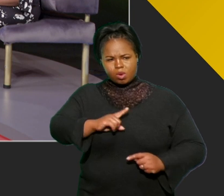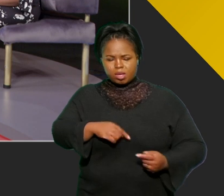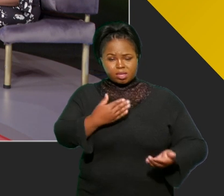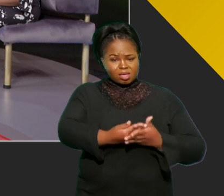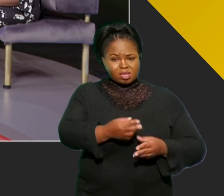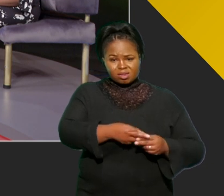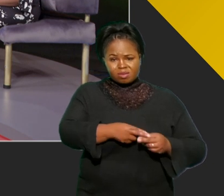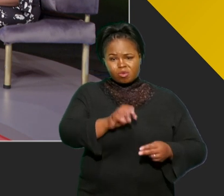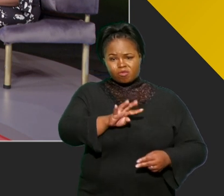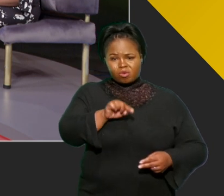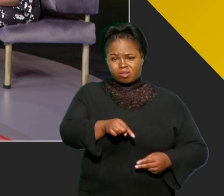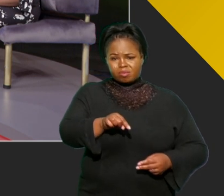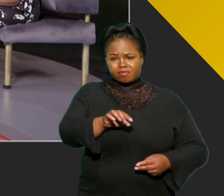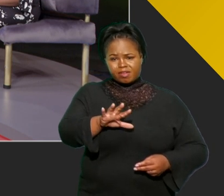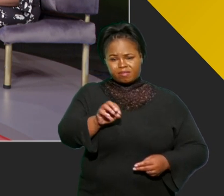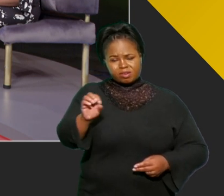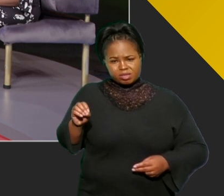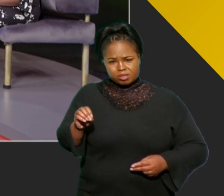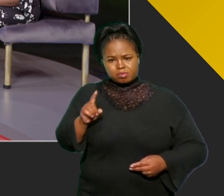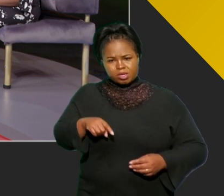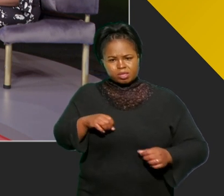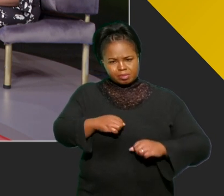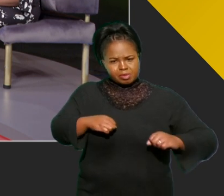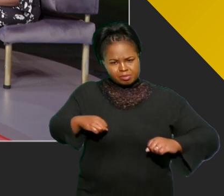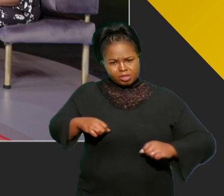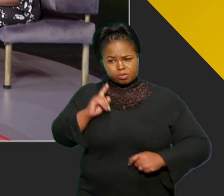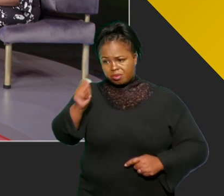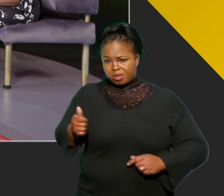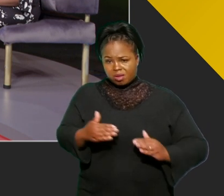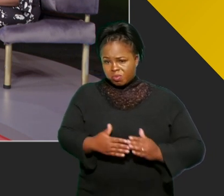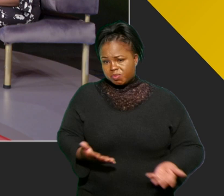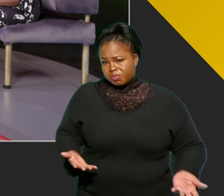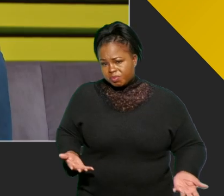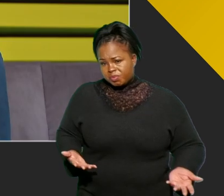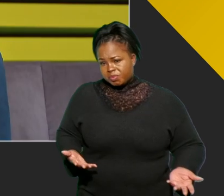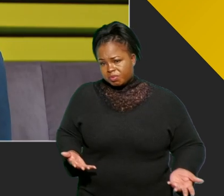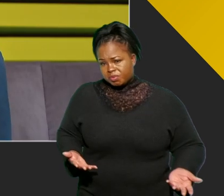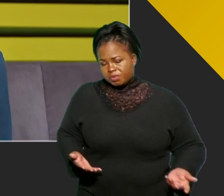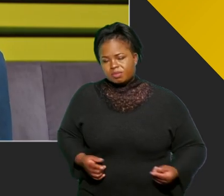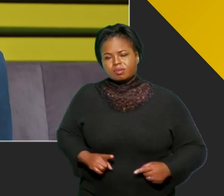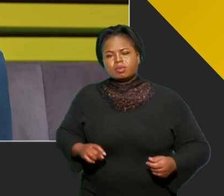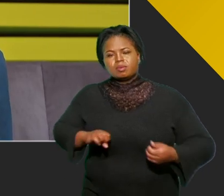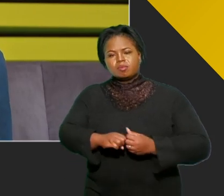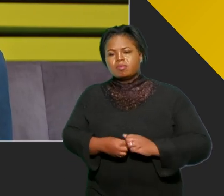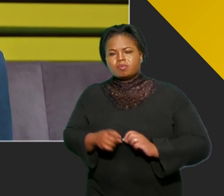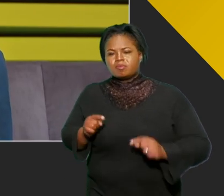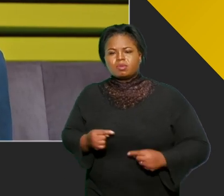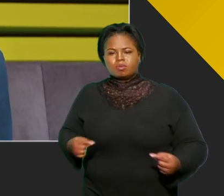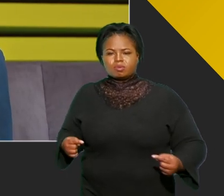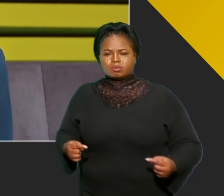rent 4.5, I need to make that space work so that I can pay my bond. But the problem is we can't act as